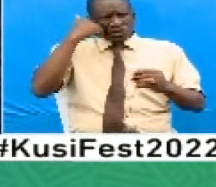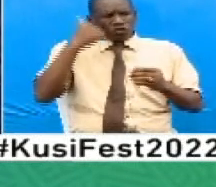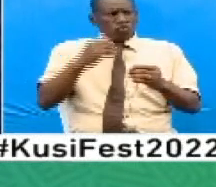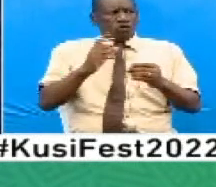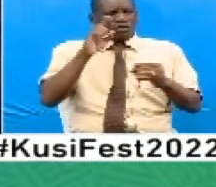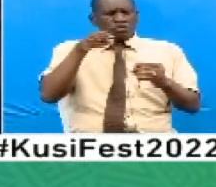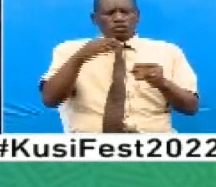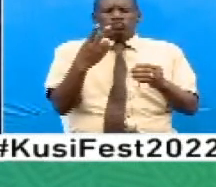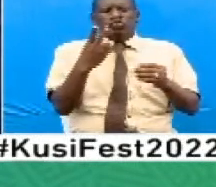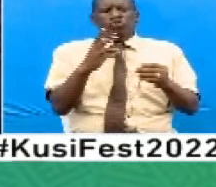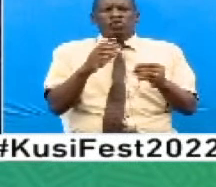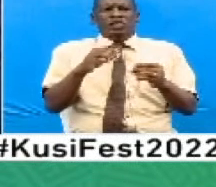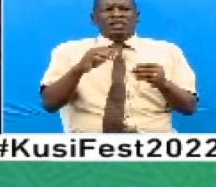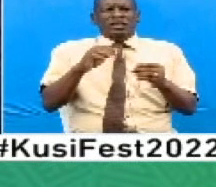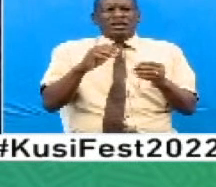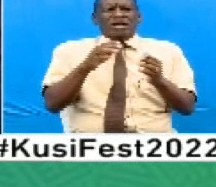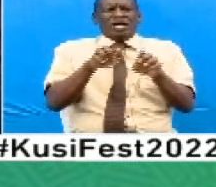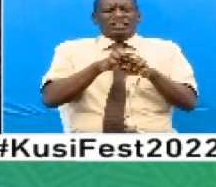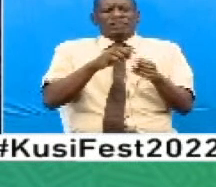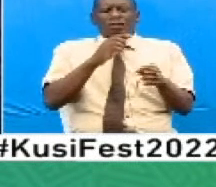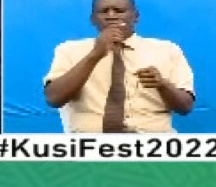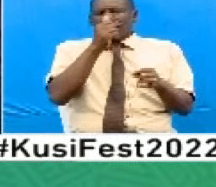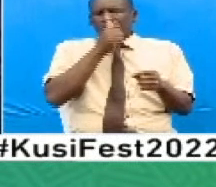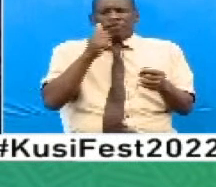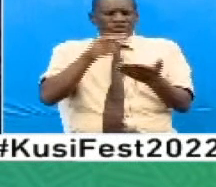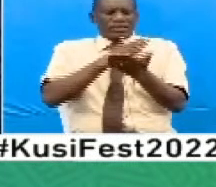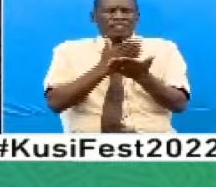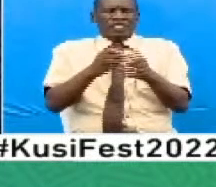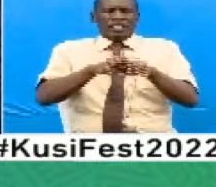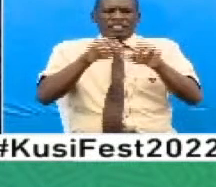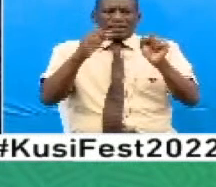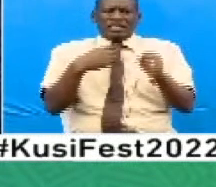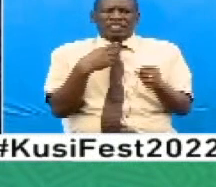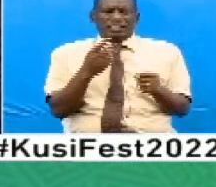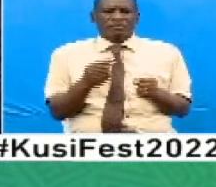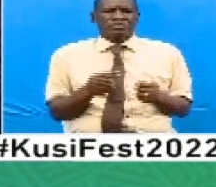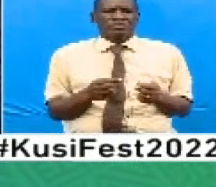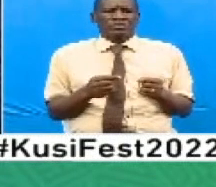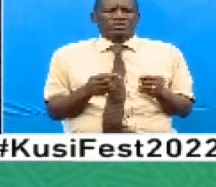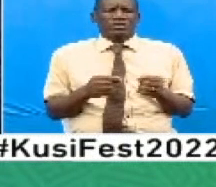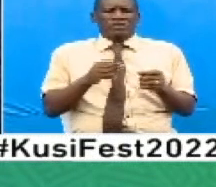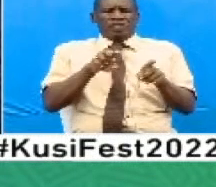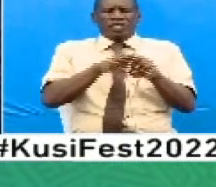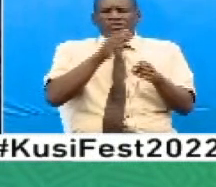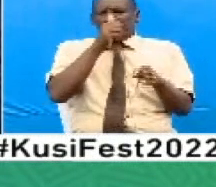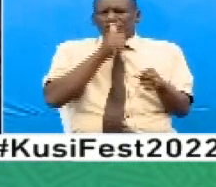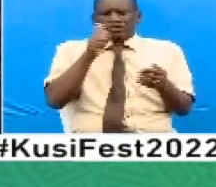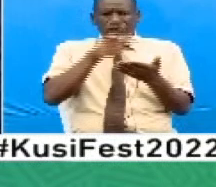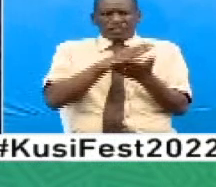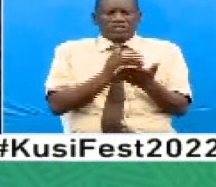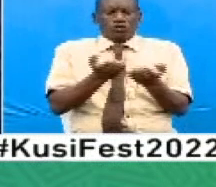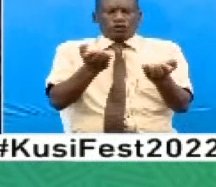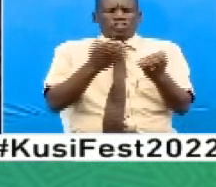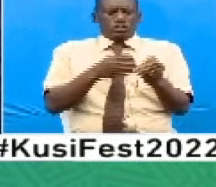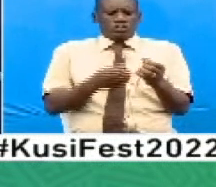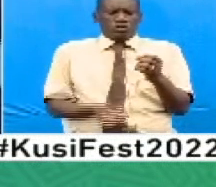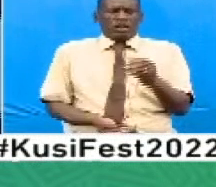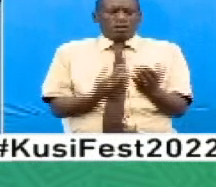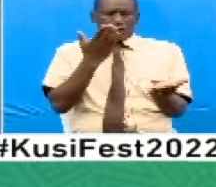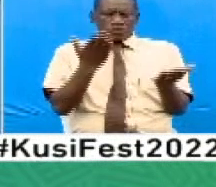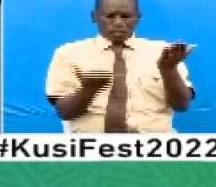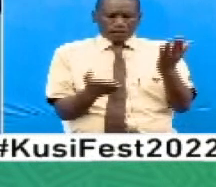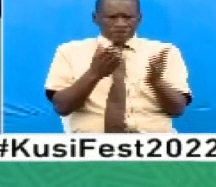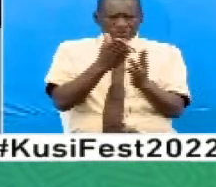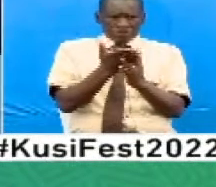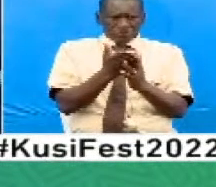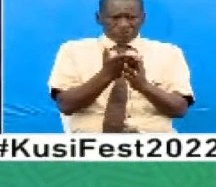1.2. As private sector, if I may say so, as private sector, we need to find a balance